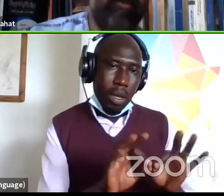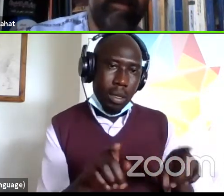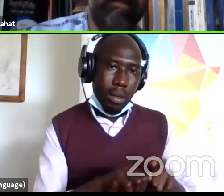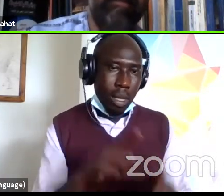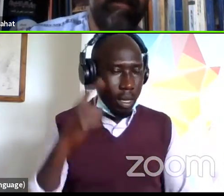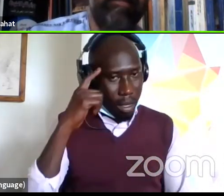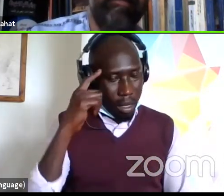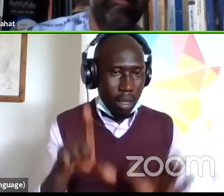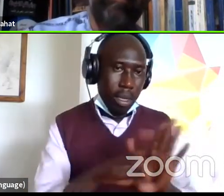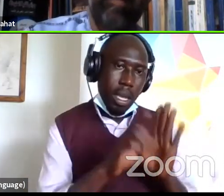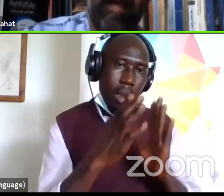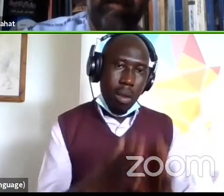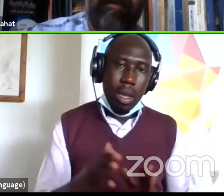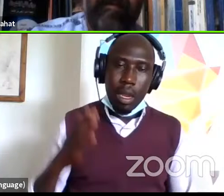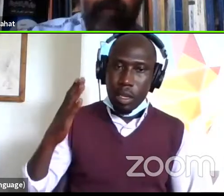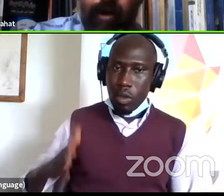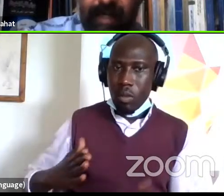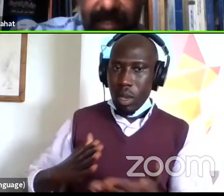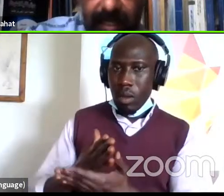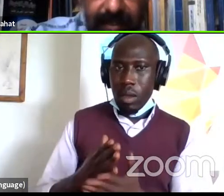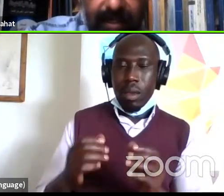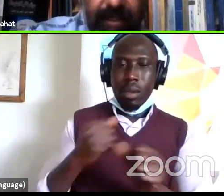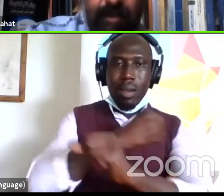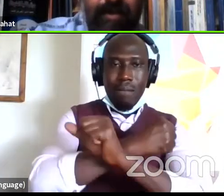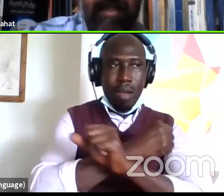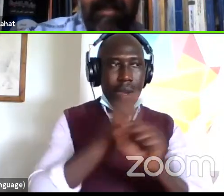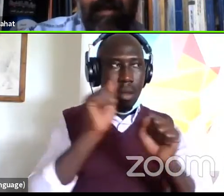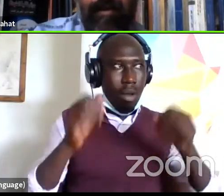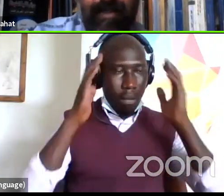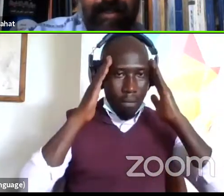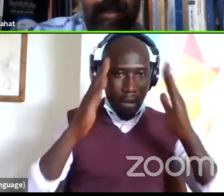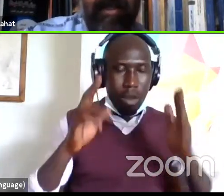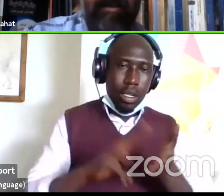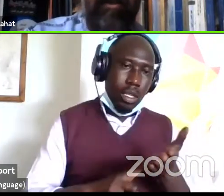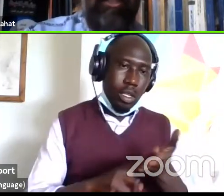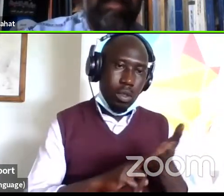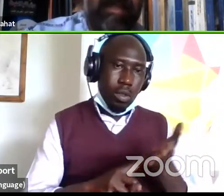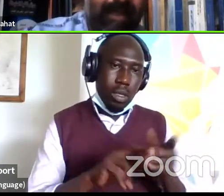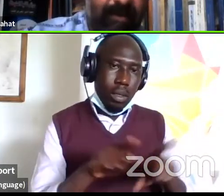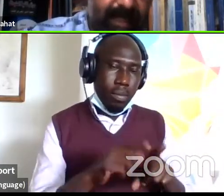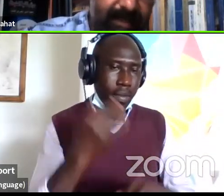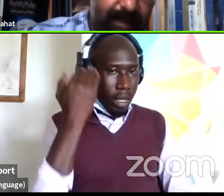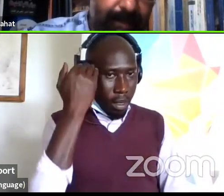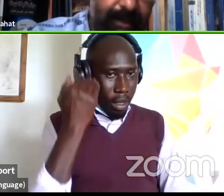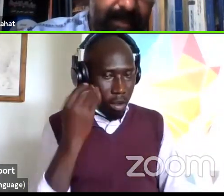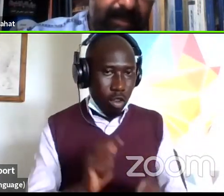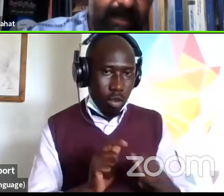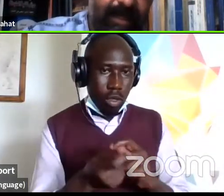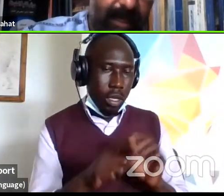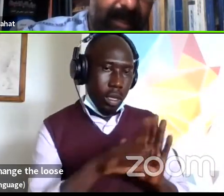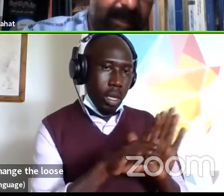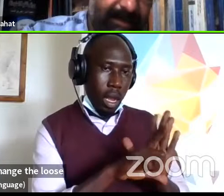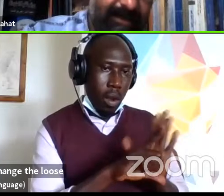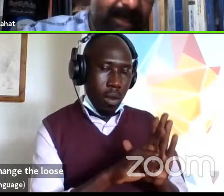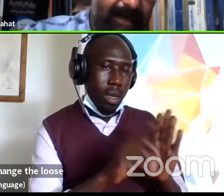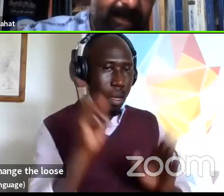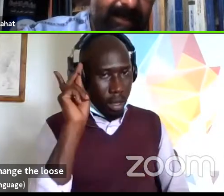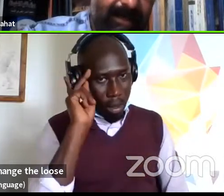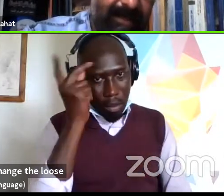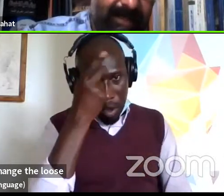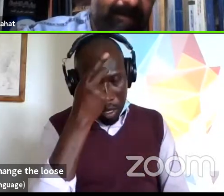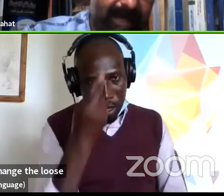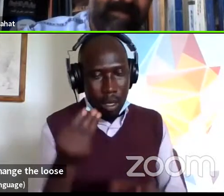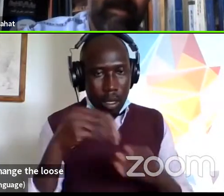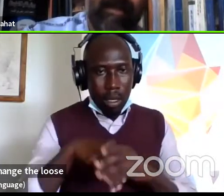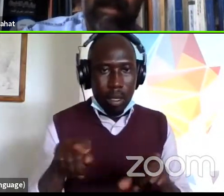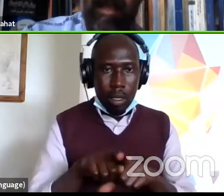lawyers and human rights defenders have to focus in using the courts to change the laws and the policies